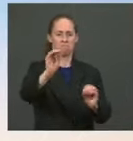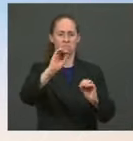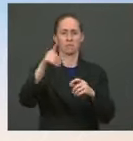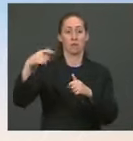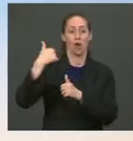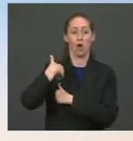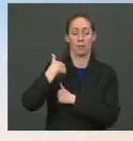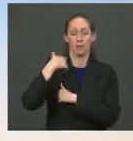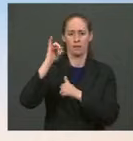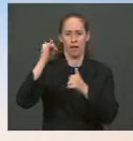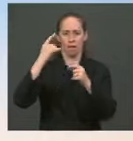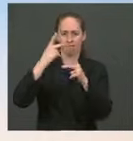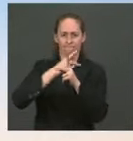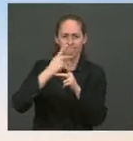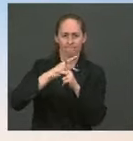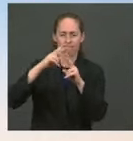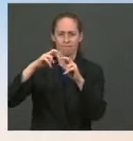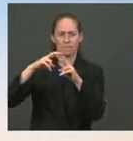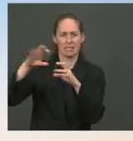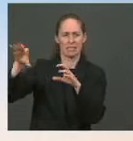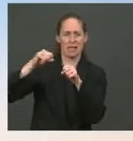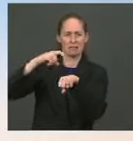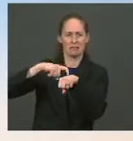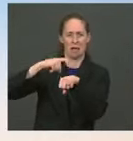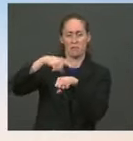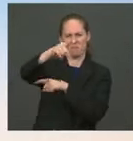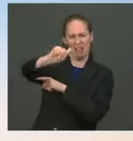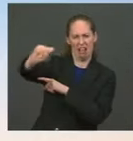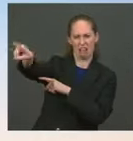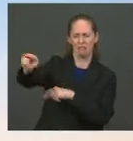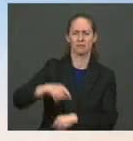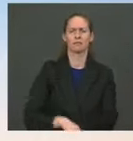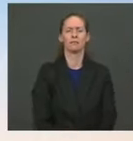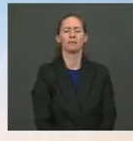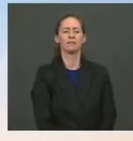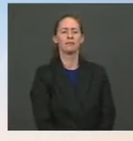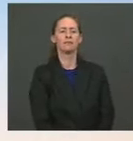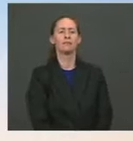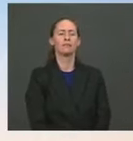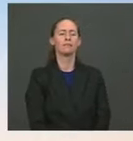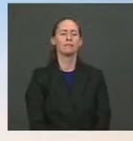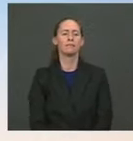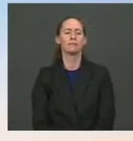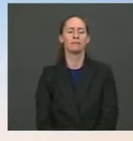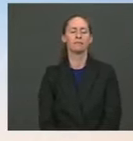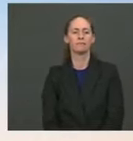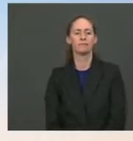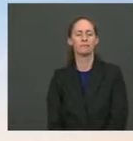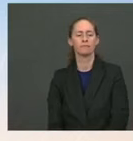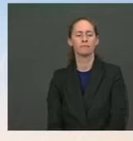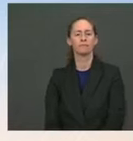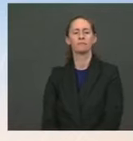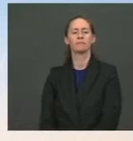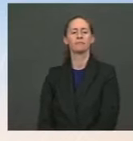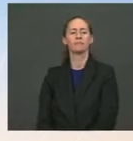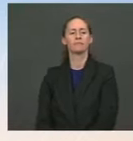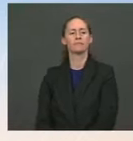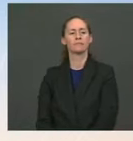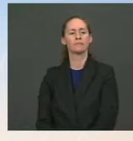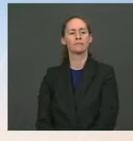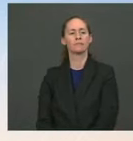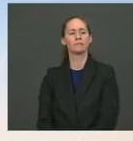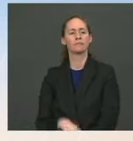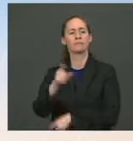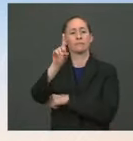have anything more to share. And I want to ask you about another story that's just breaking from our Justice Department reporter. Two sources are telling Fox that